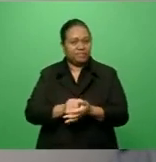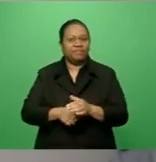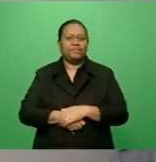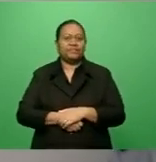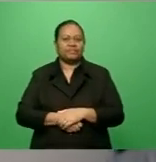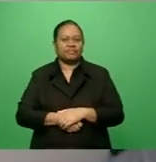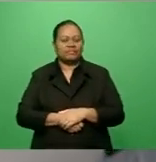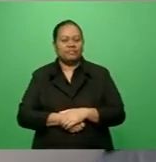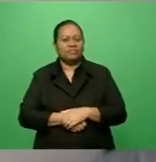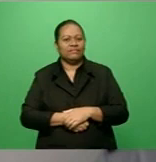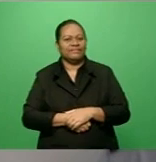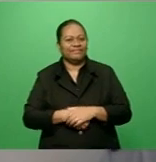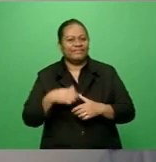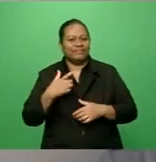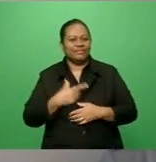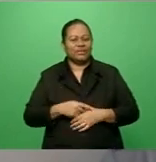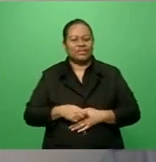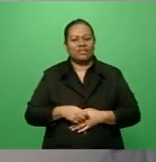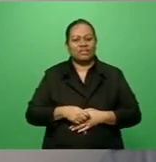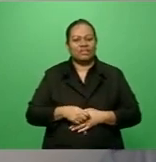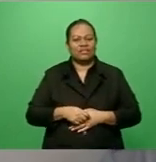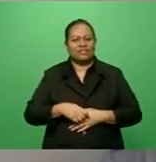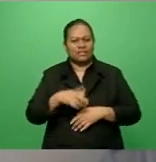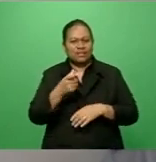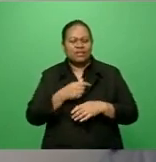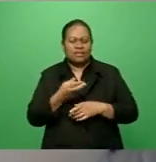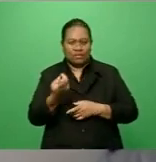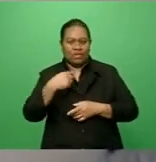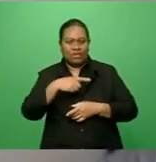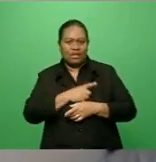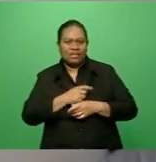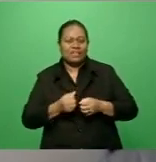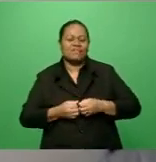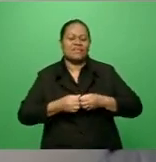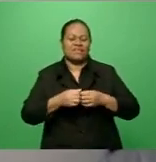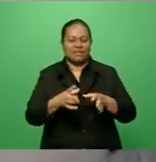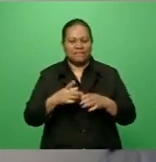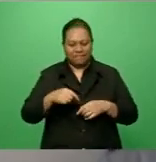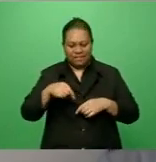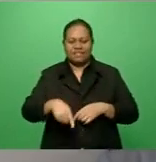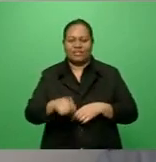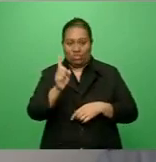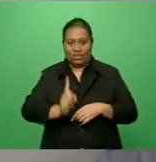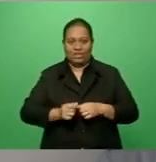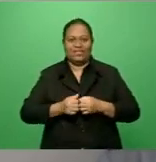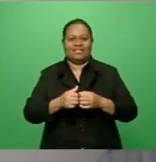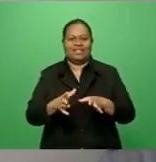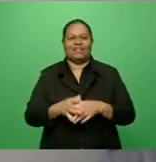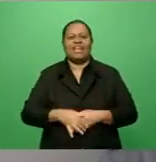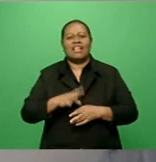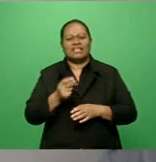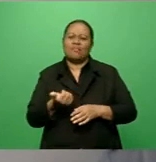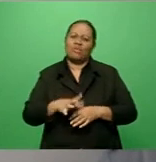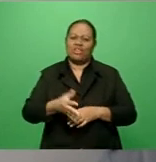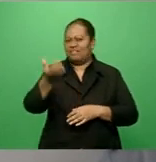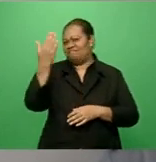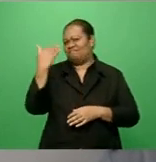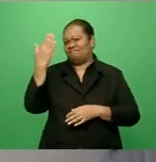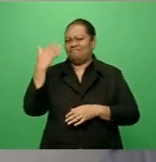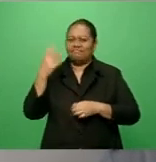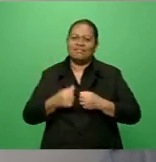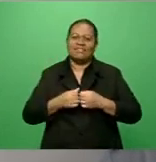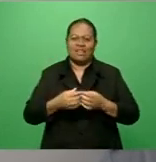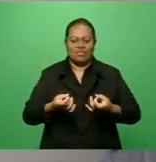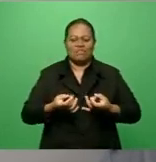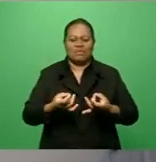been preparing for the last month. And as for us, we'll begin ours today. And yes, we